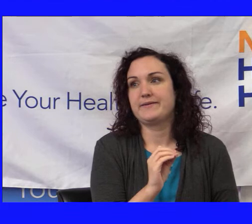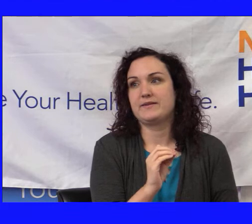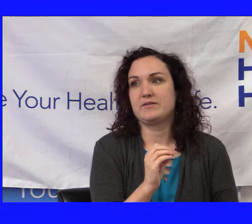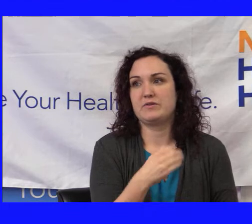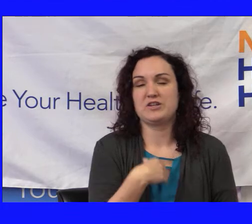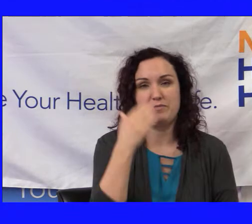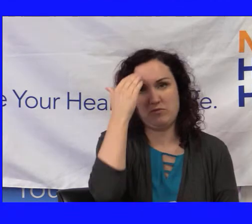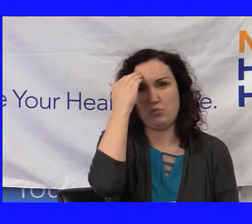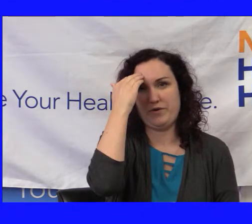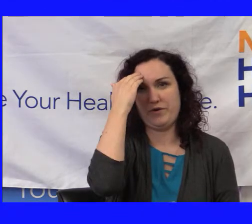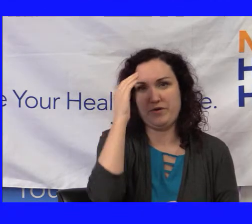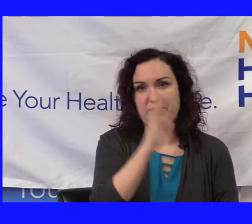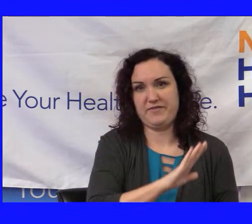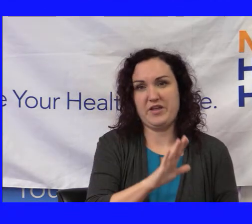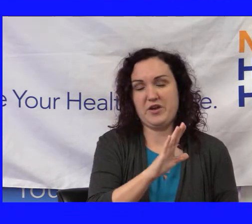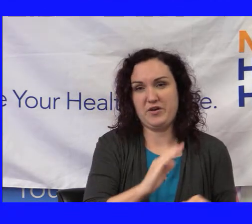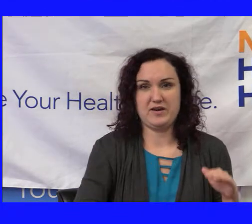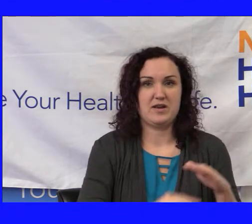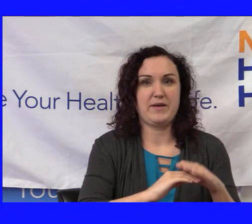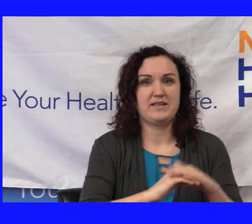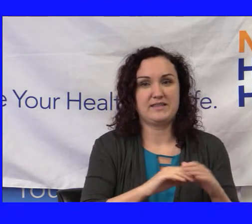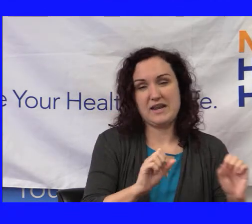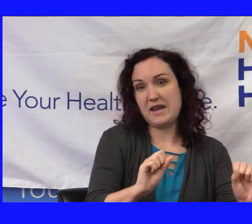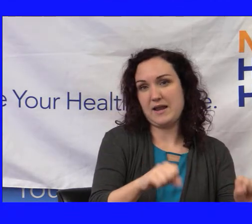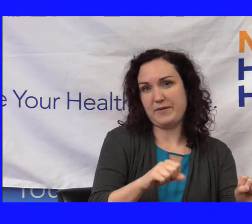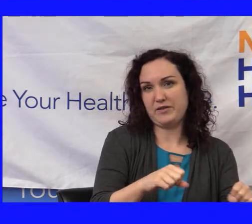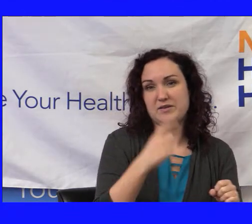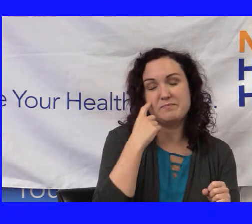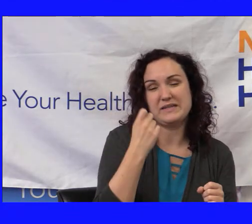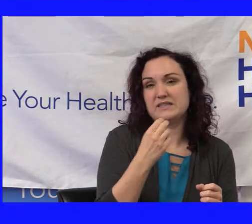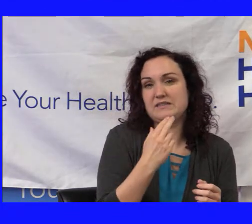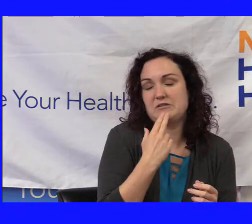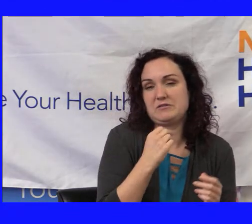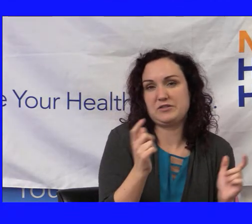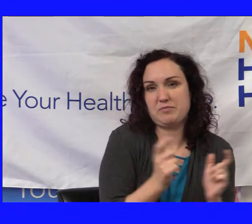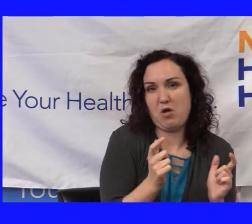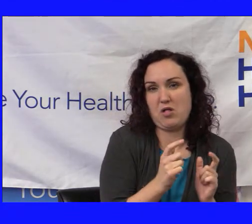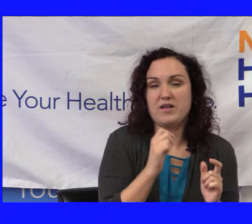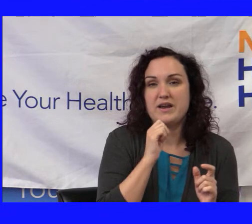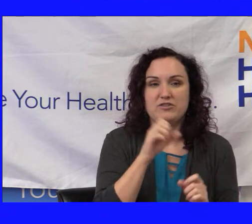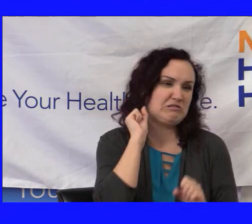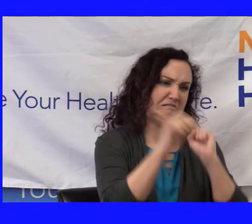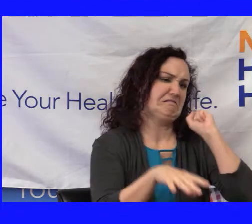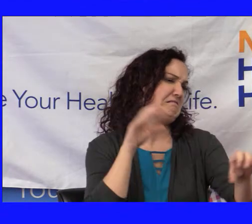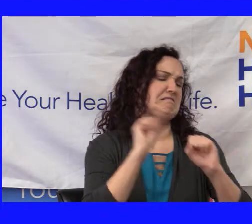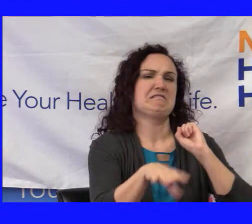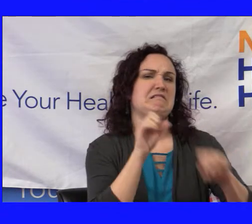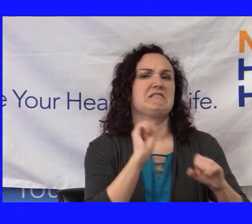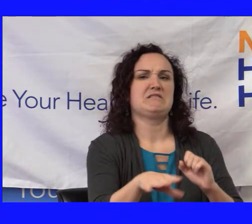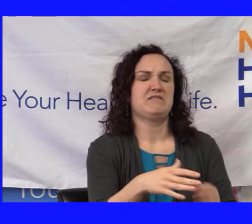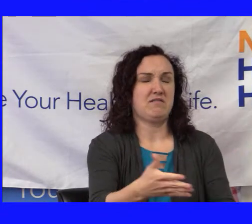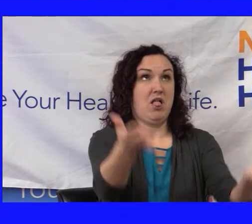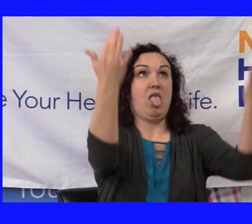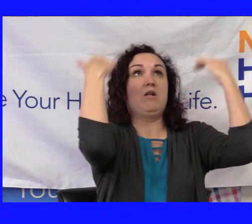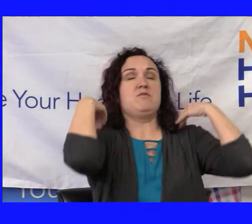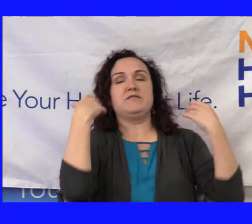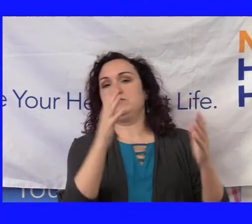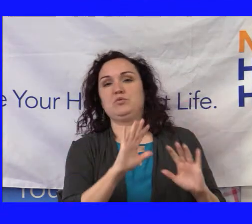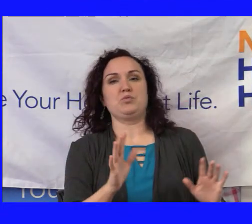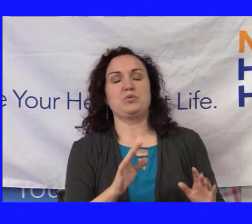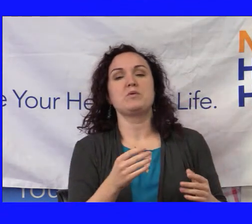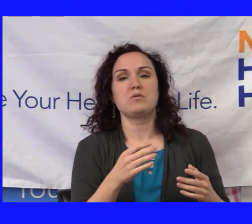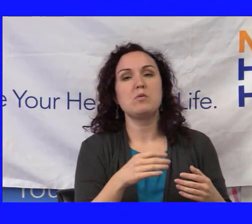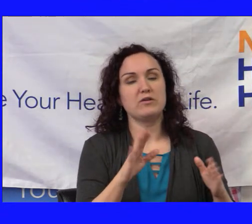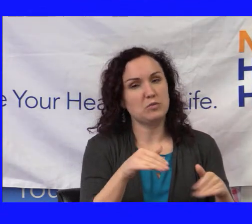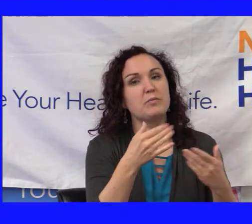to be cognizant of their capacity and capabilities and not try to overload them with more work than they can take on, but also give